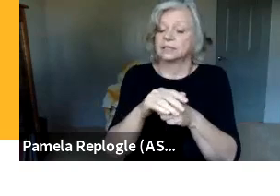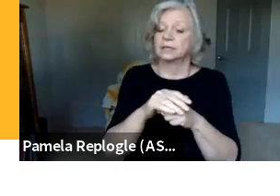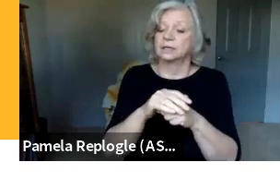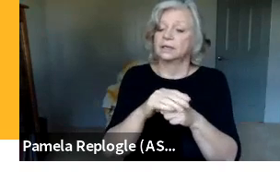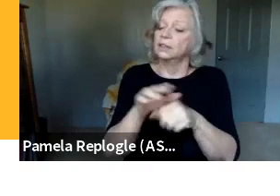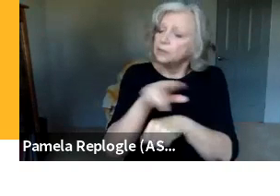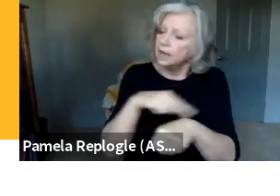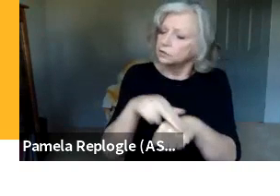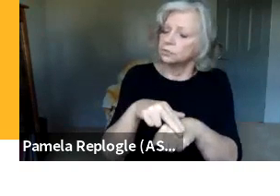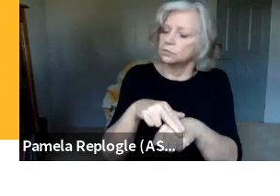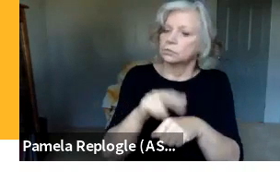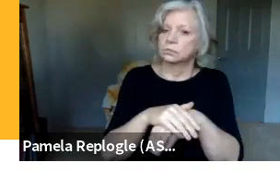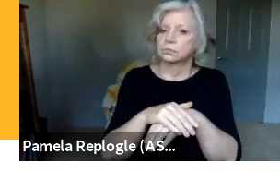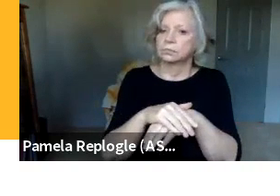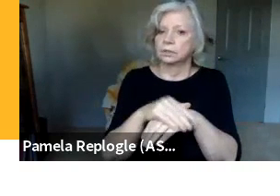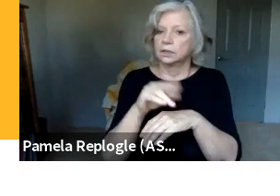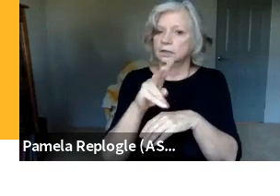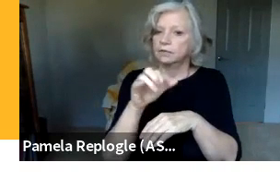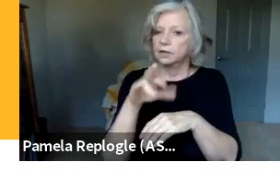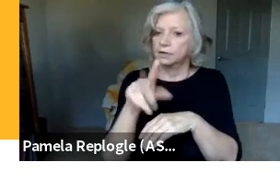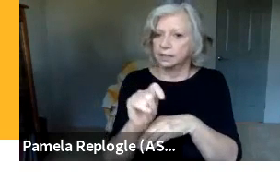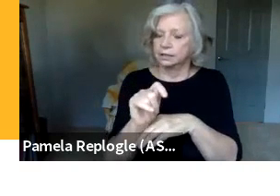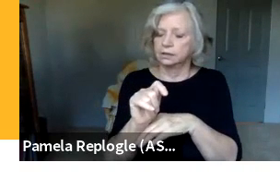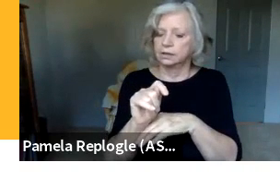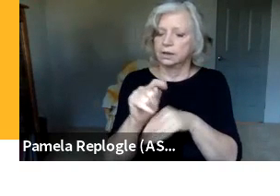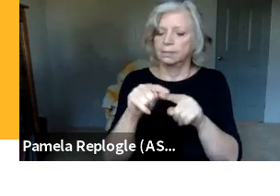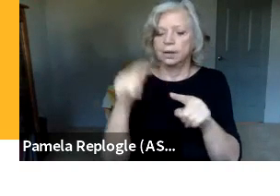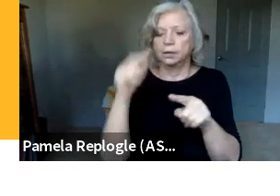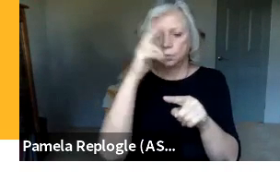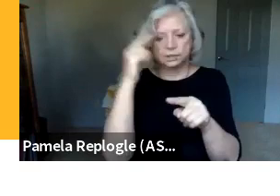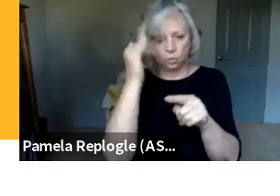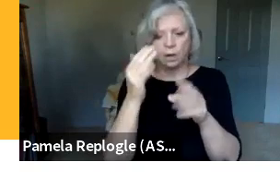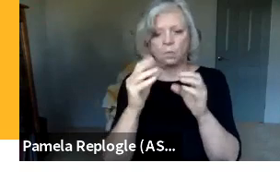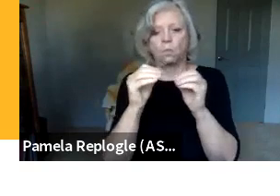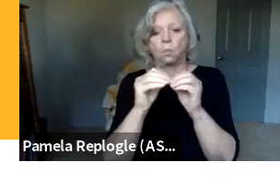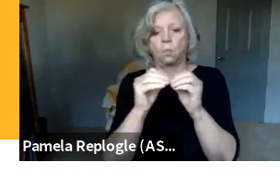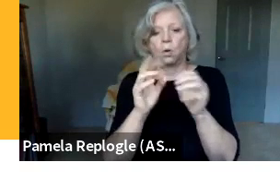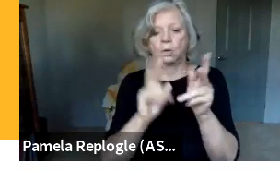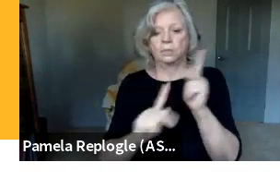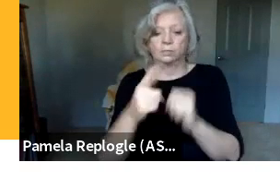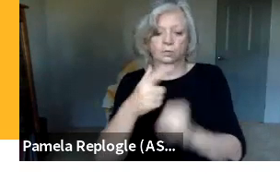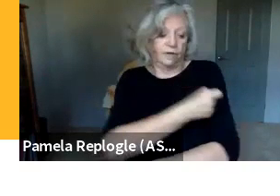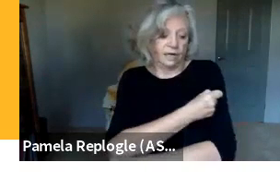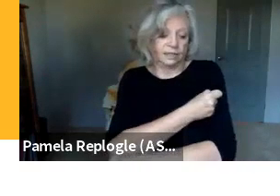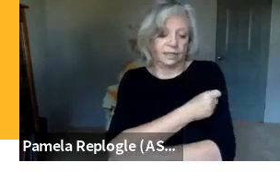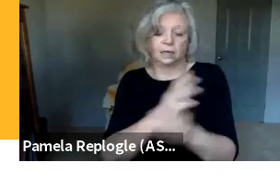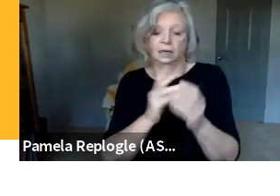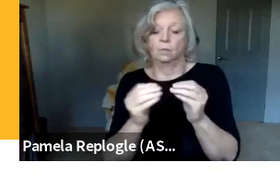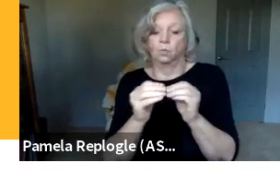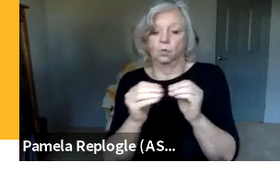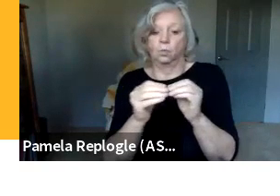one of the reasons that as more and more people in the United States get vaccinated, it's important for us to